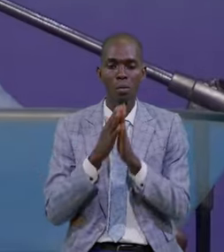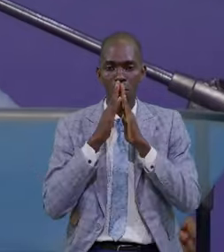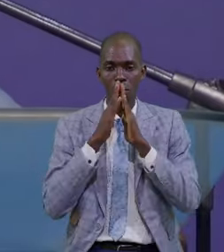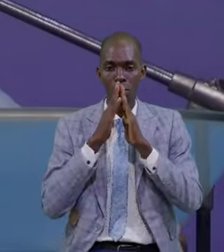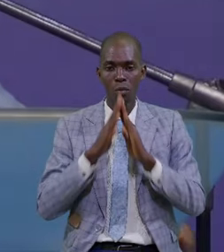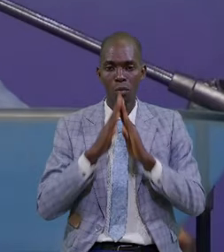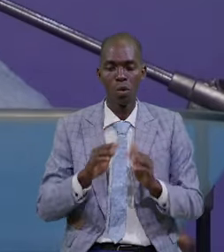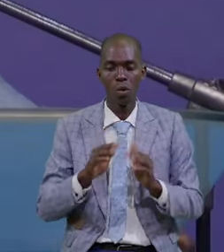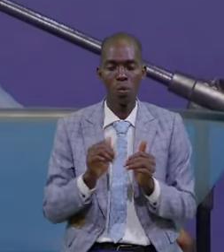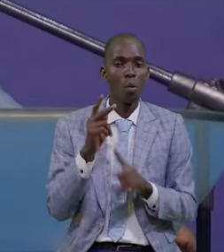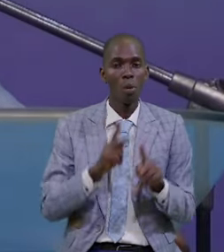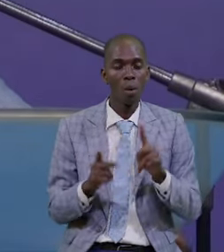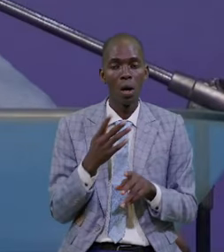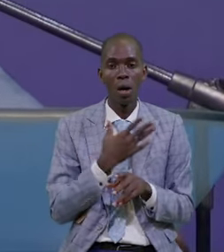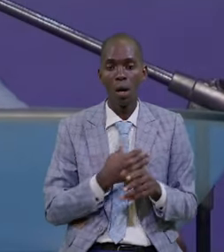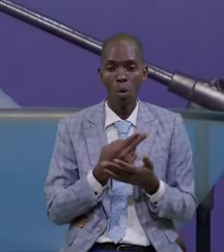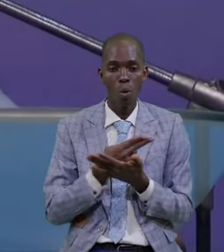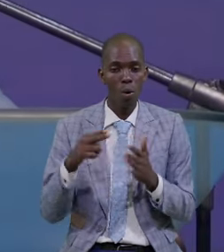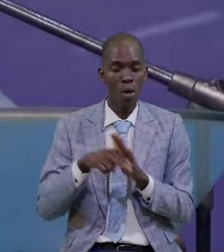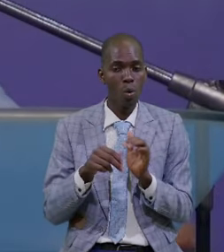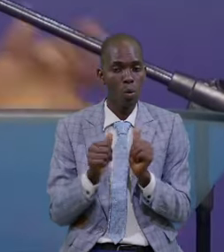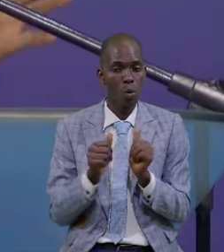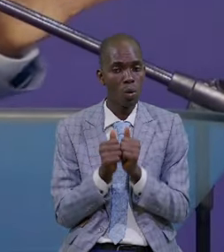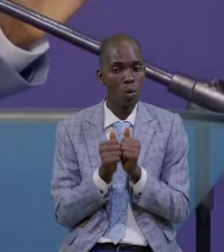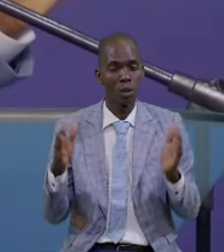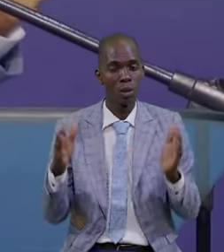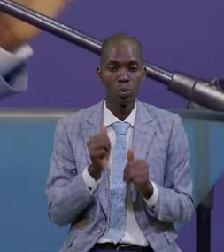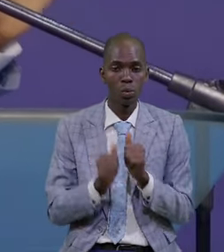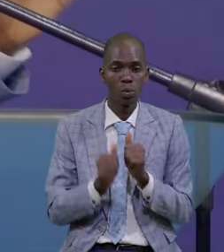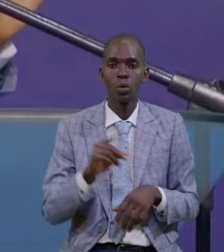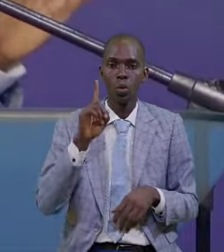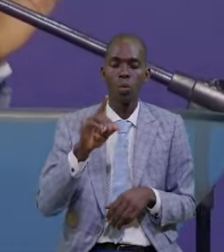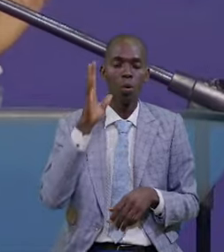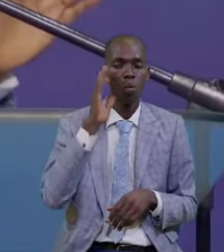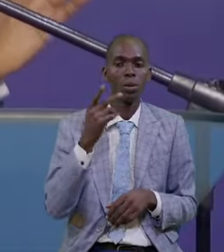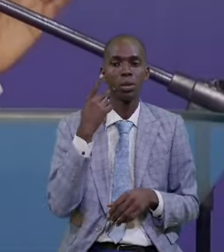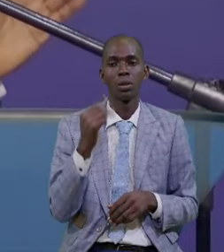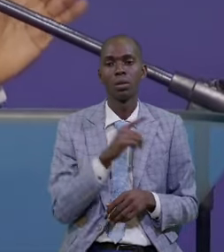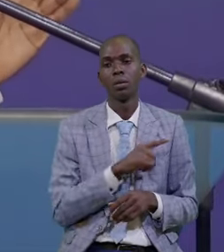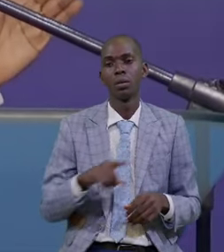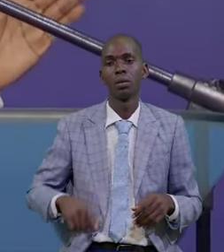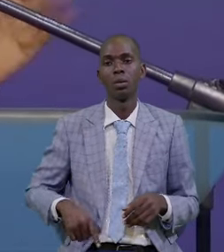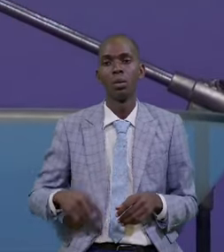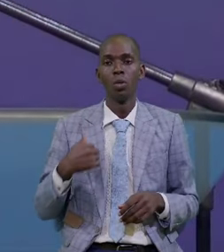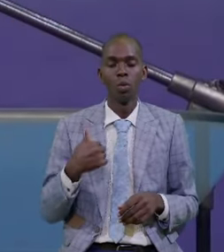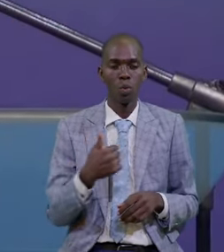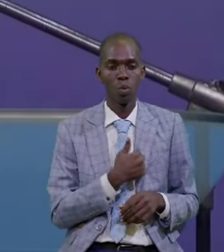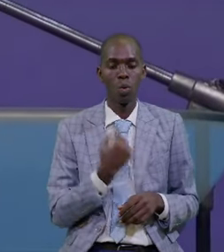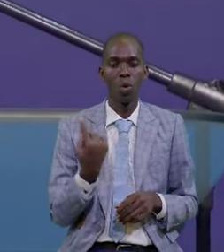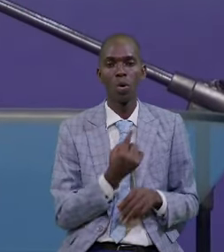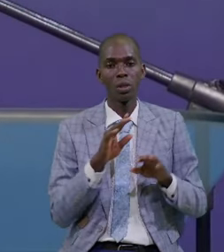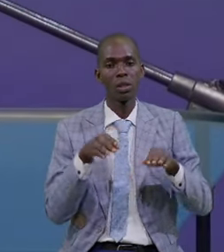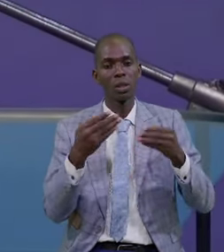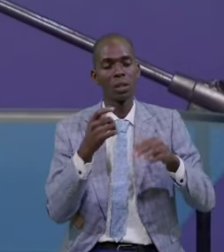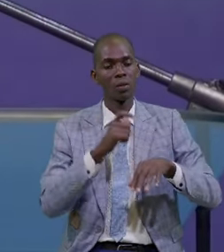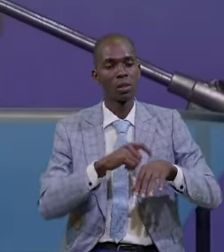without which no man shall see the Lord. We time our prayer. We look at